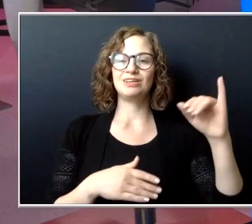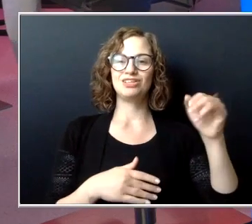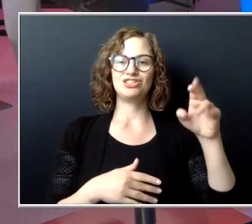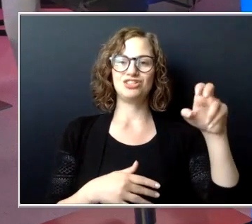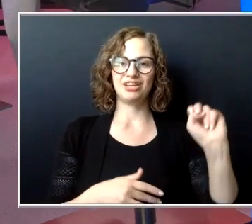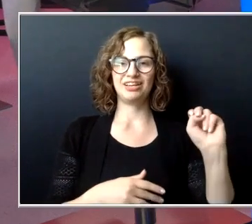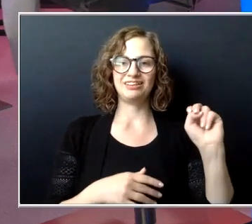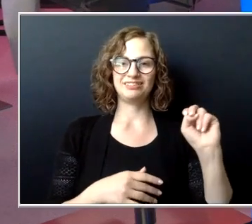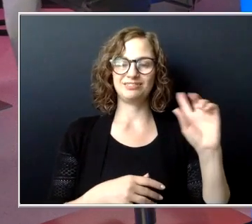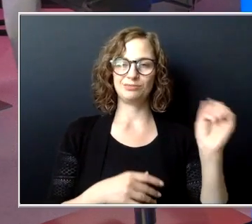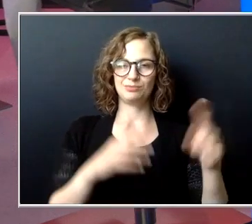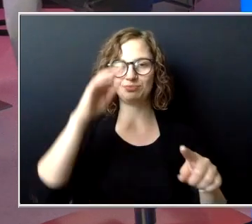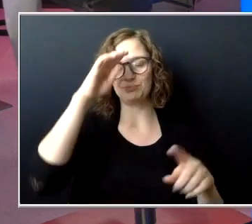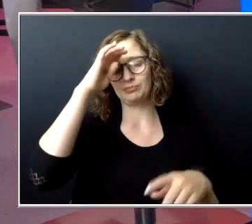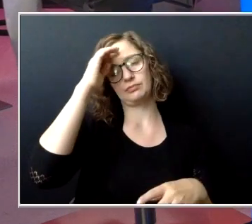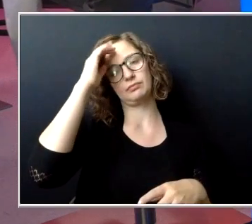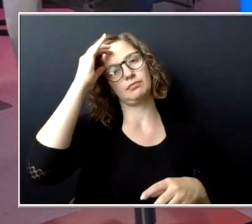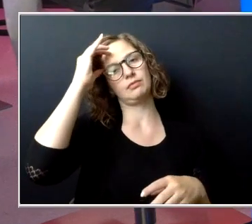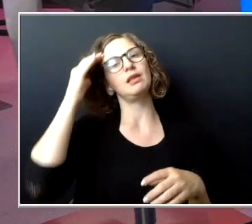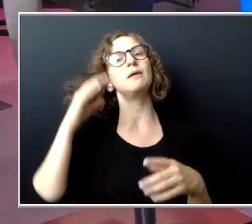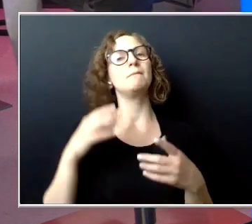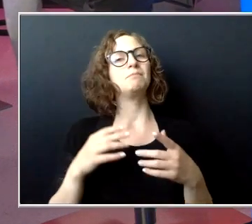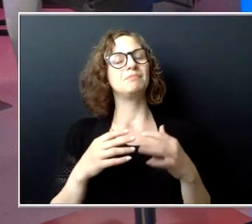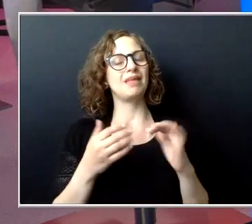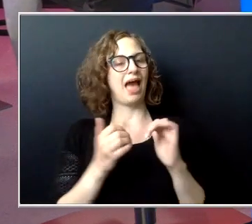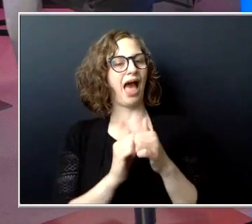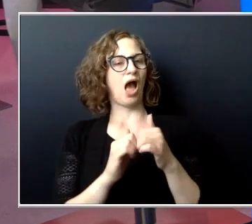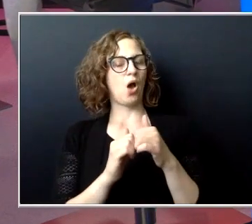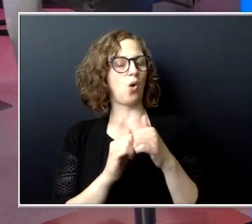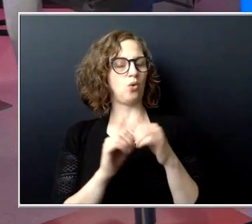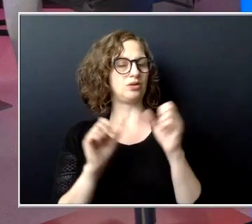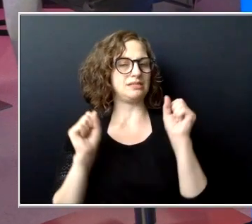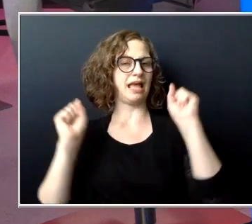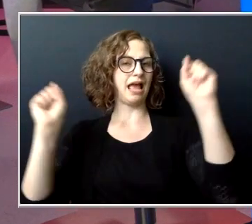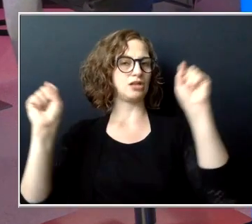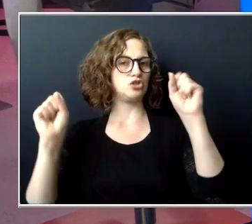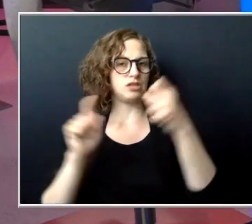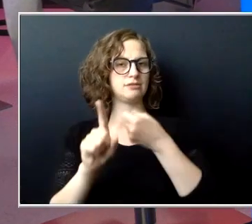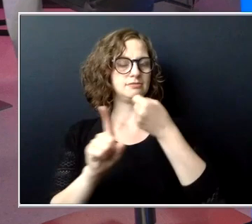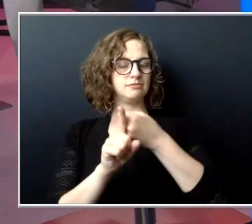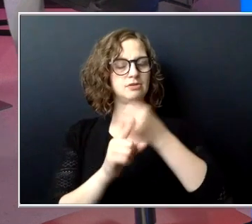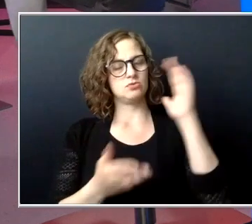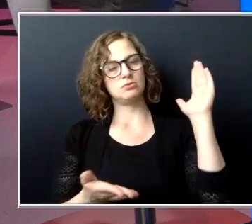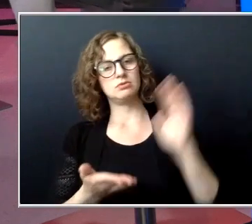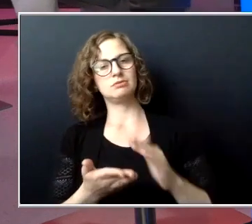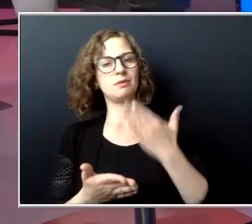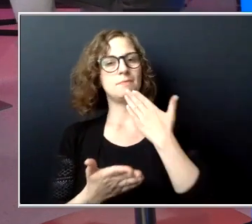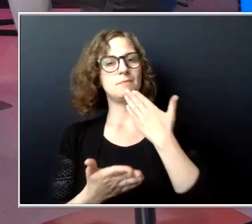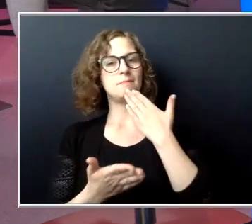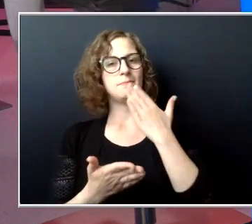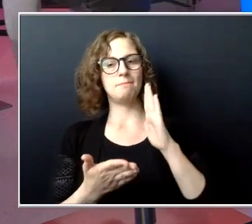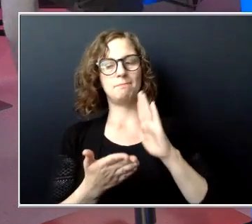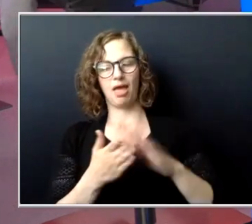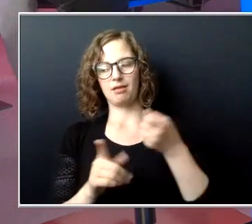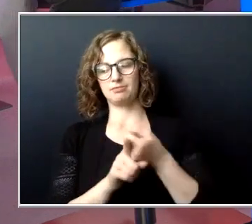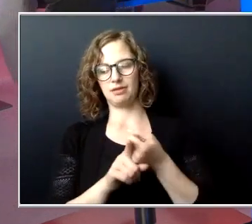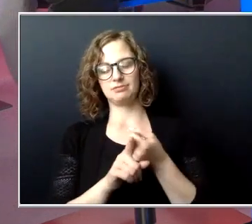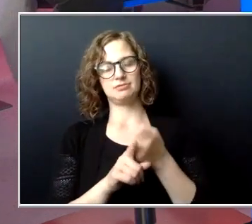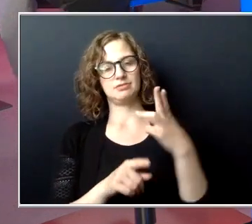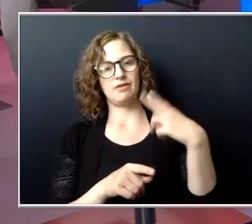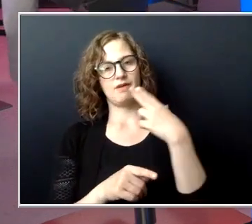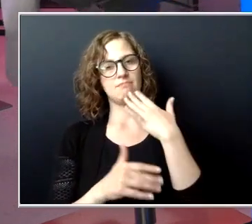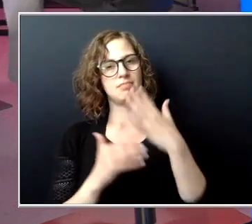guests. What role does exercise play in lessening the bad effects of high blood sugar? What is happening chemically from